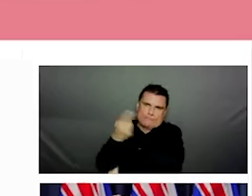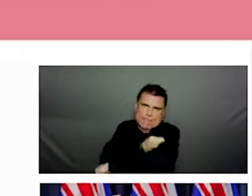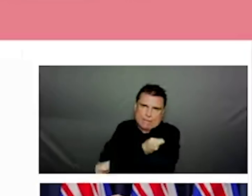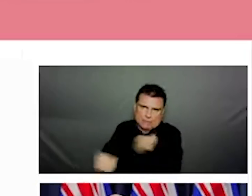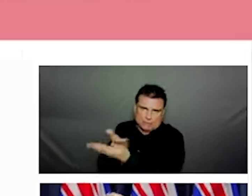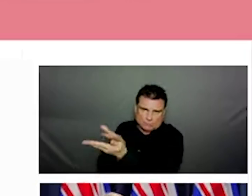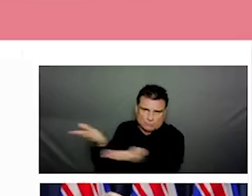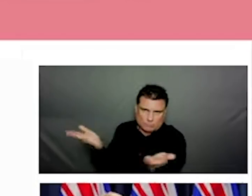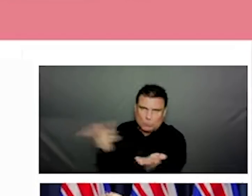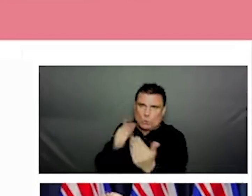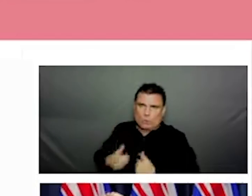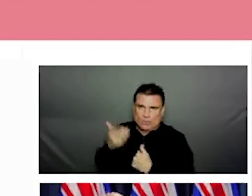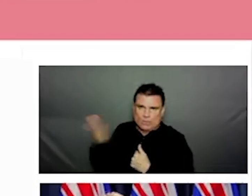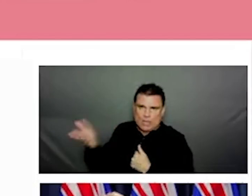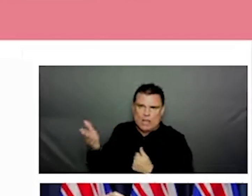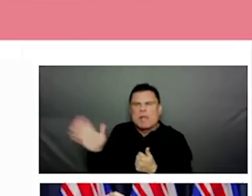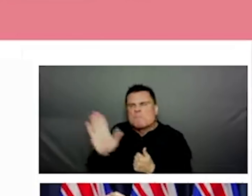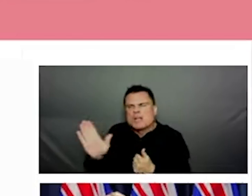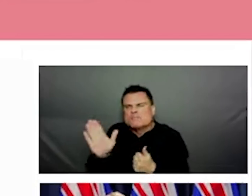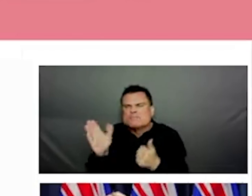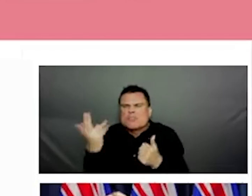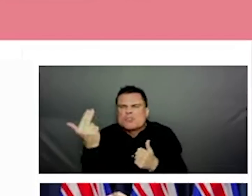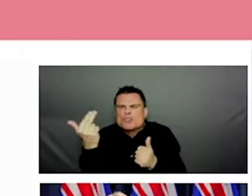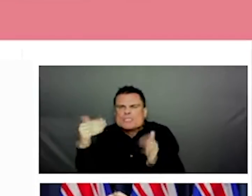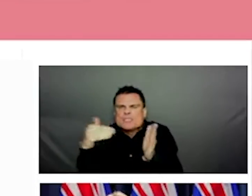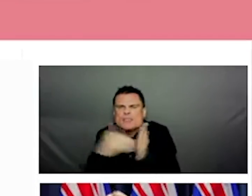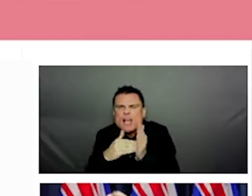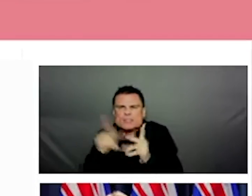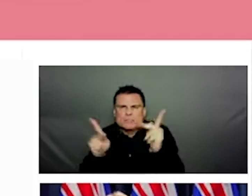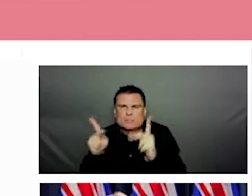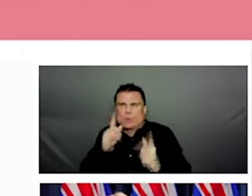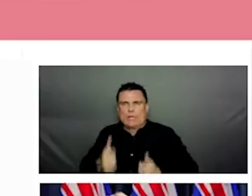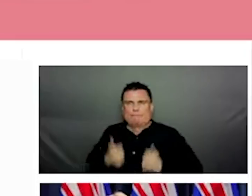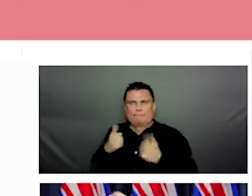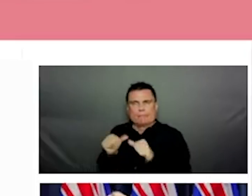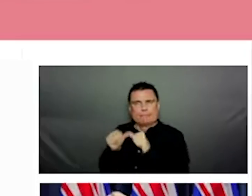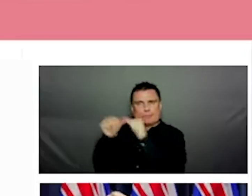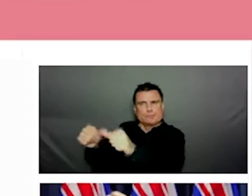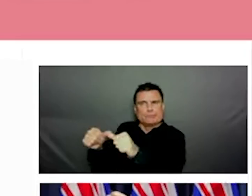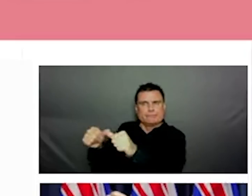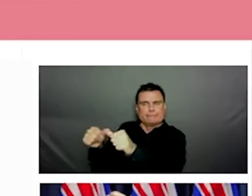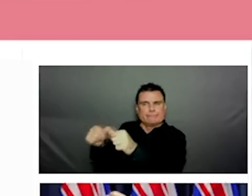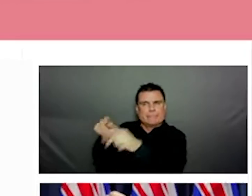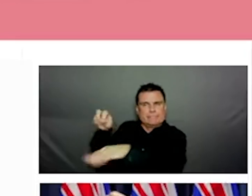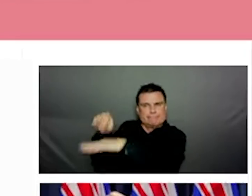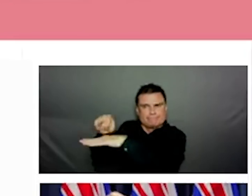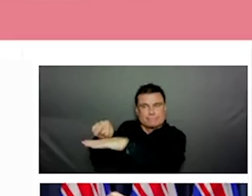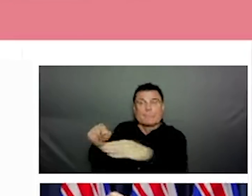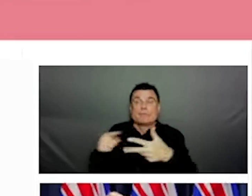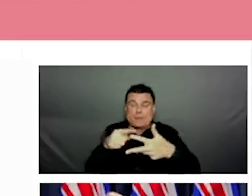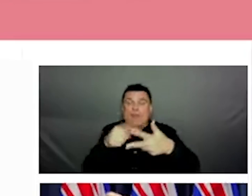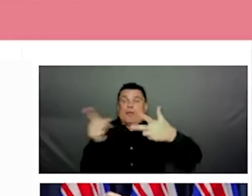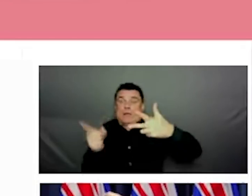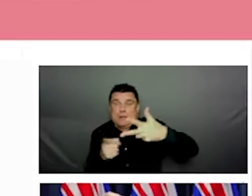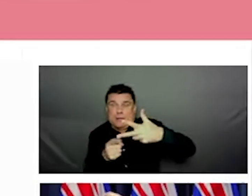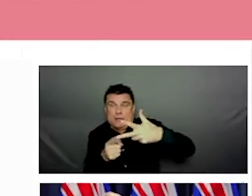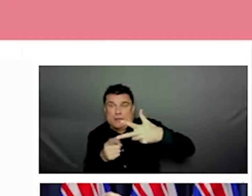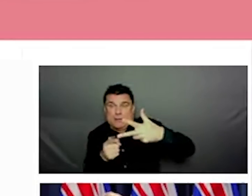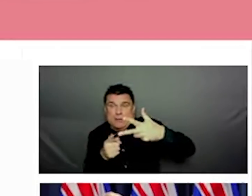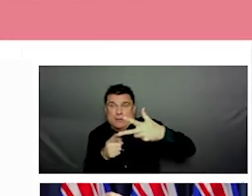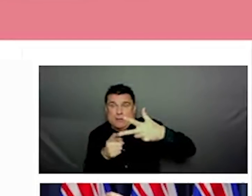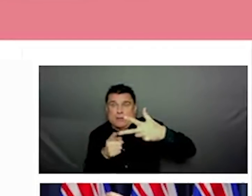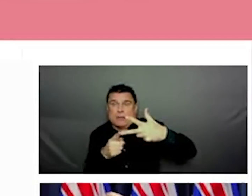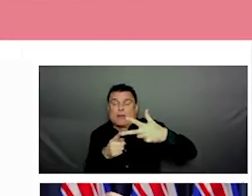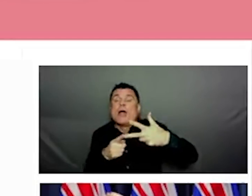individuals. We also want to make sure that those people who are in hospitals right now awaiting placement in a